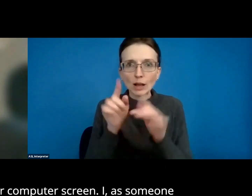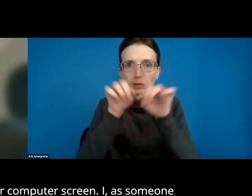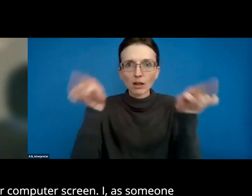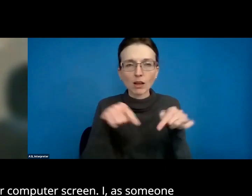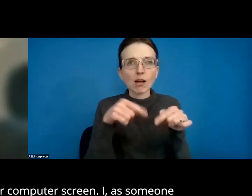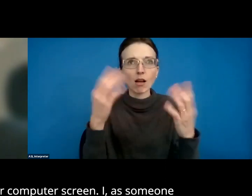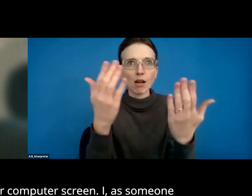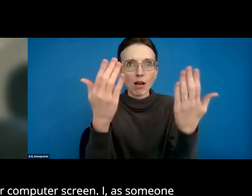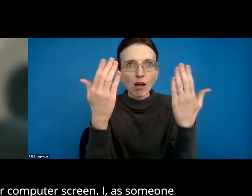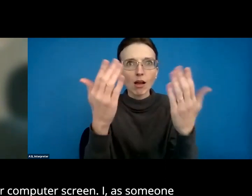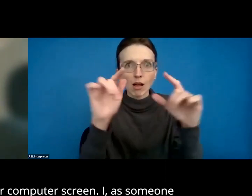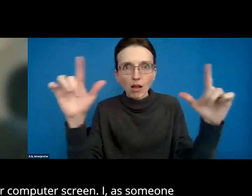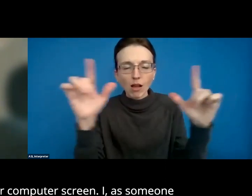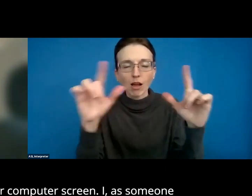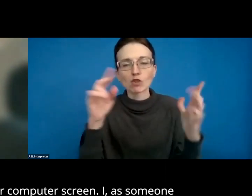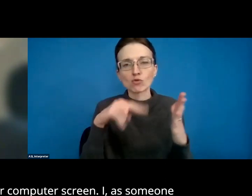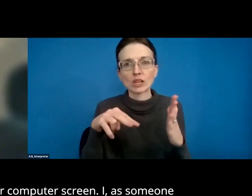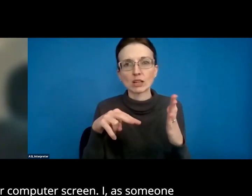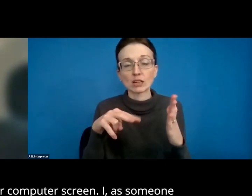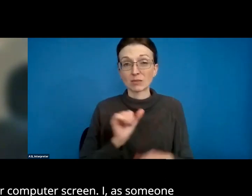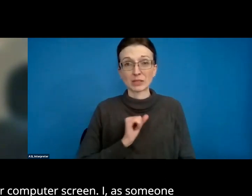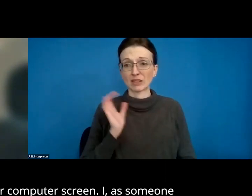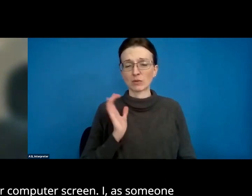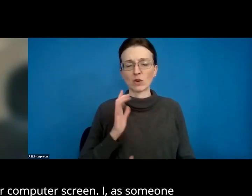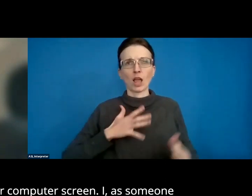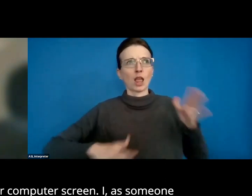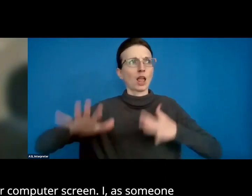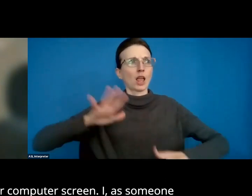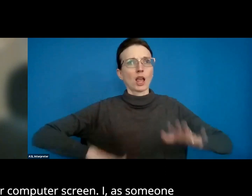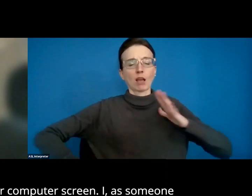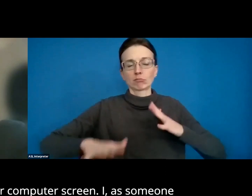I, as someone who was new to my disability, could not